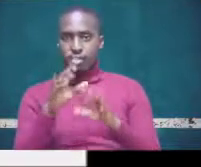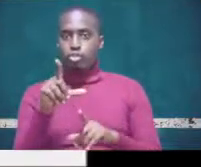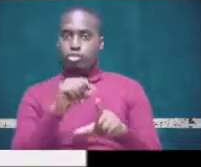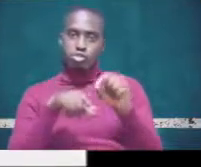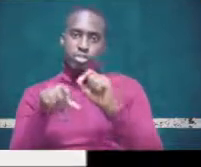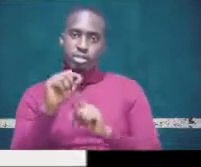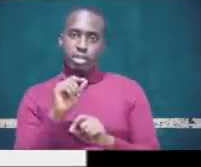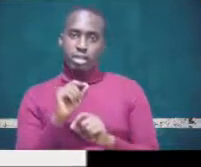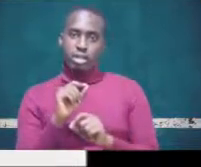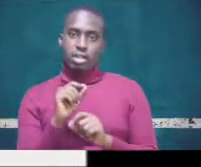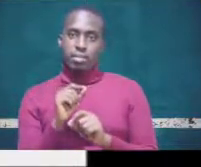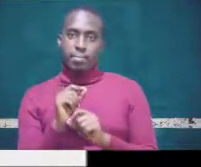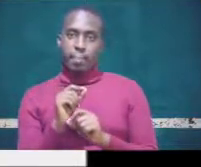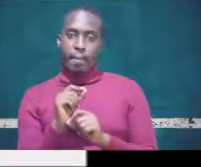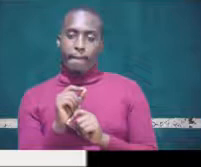choosing